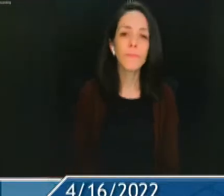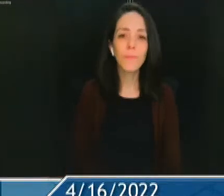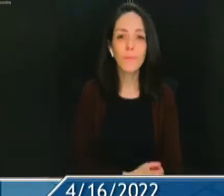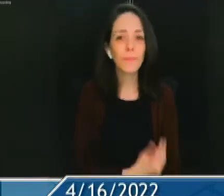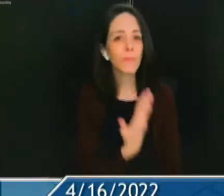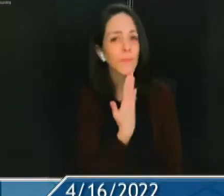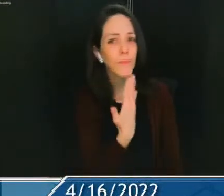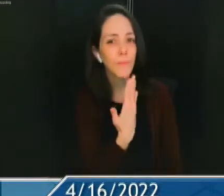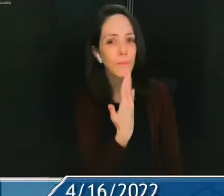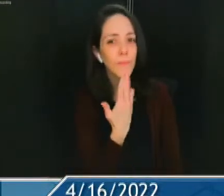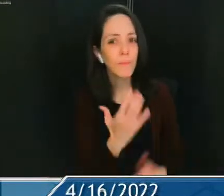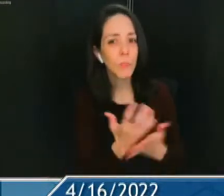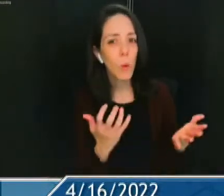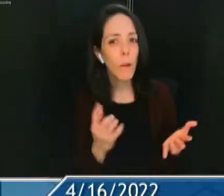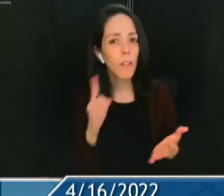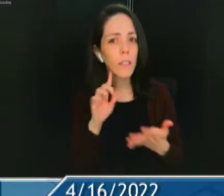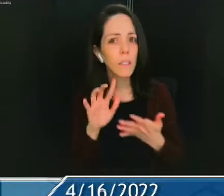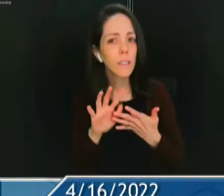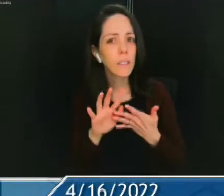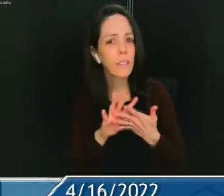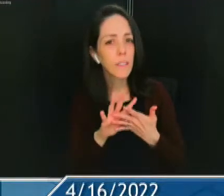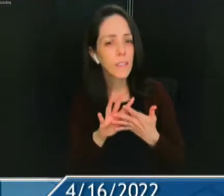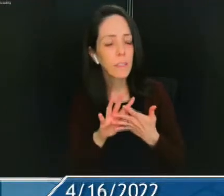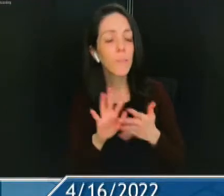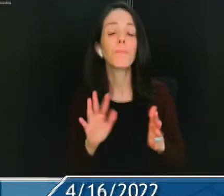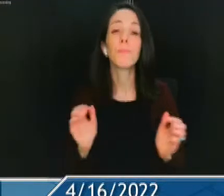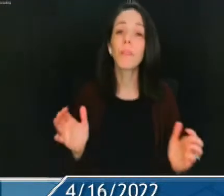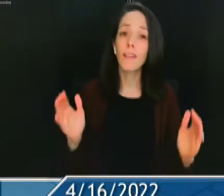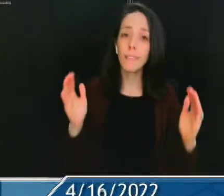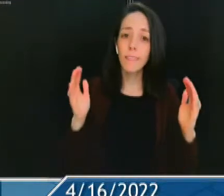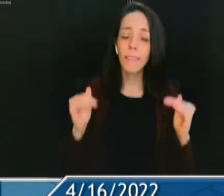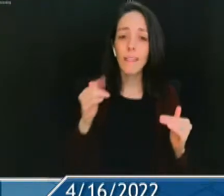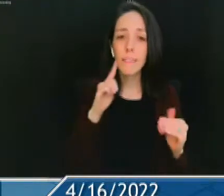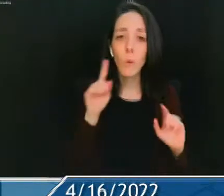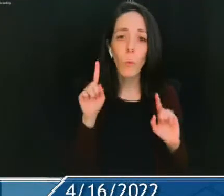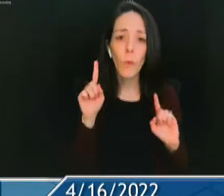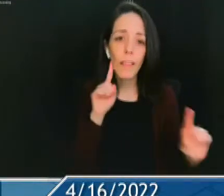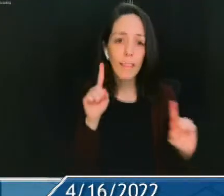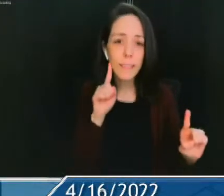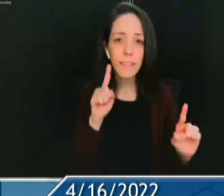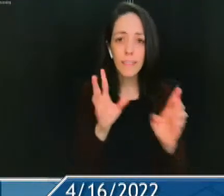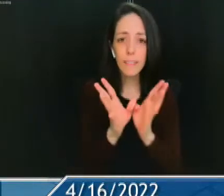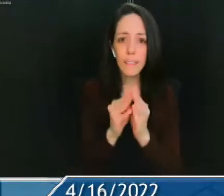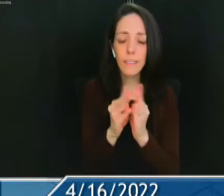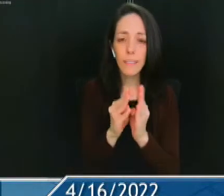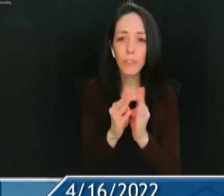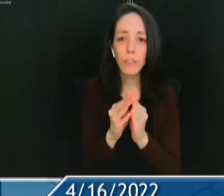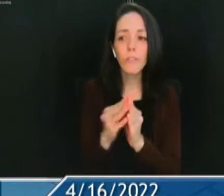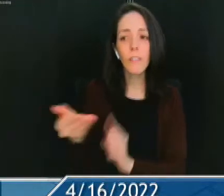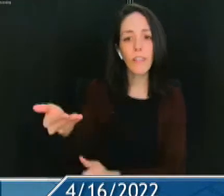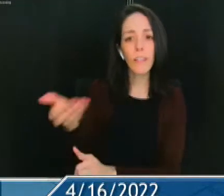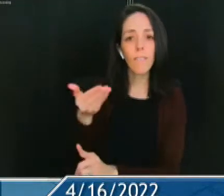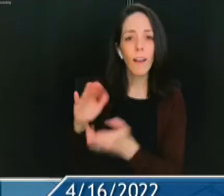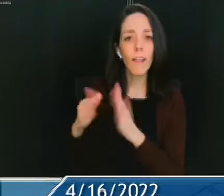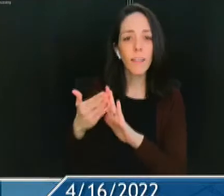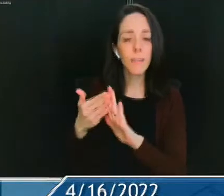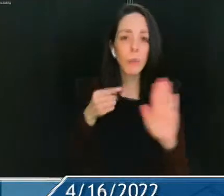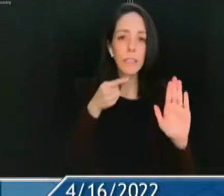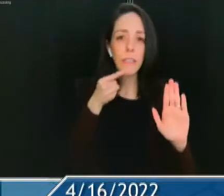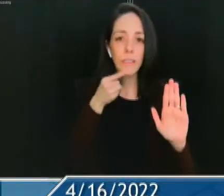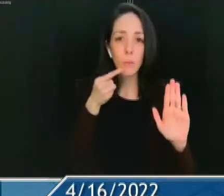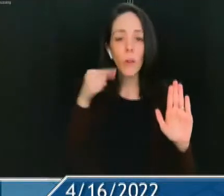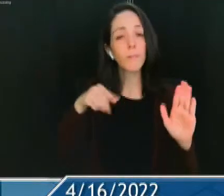that grounding. The next session of our listening session is to listen to invited community testimony. So council office is